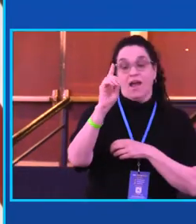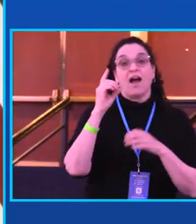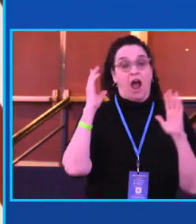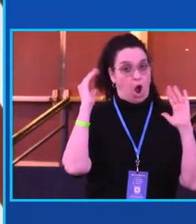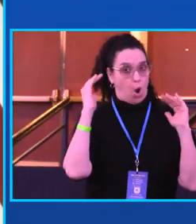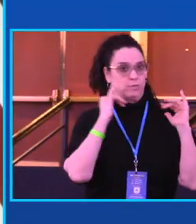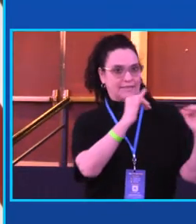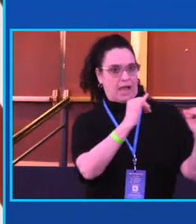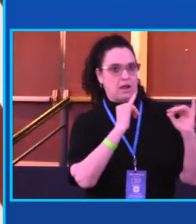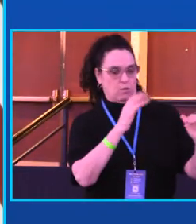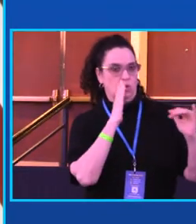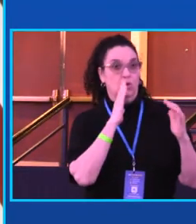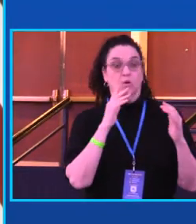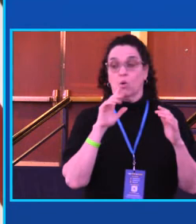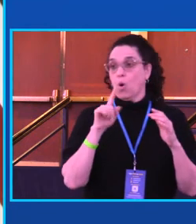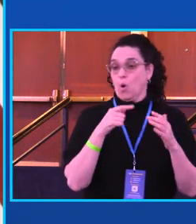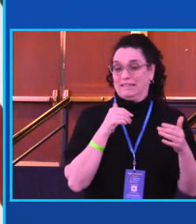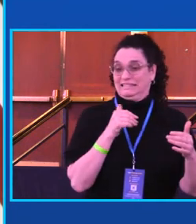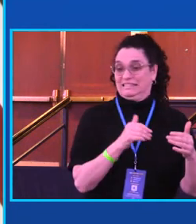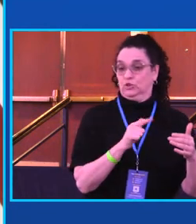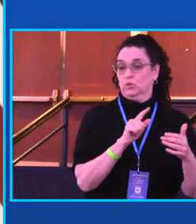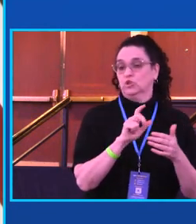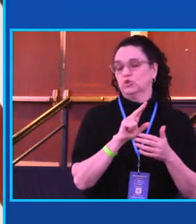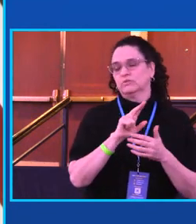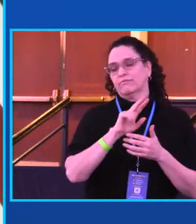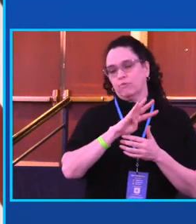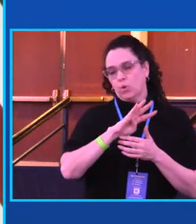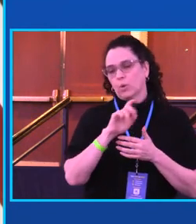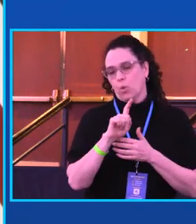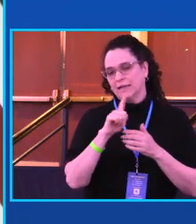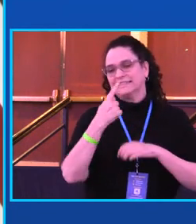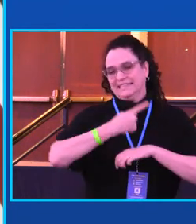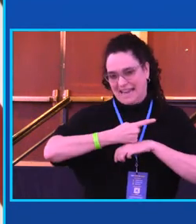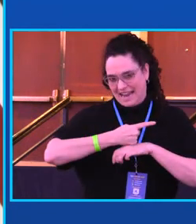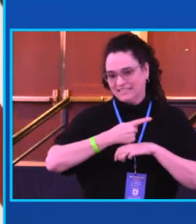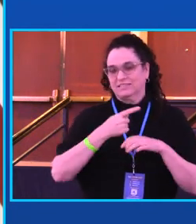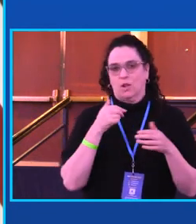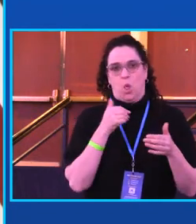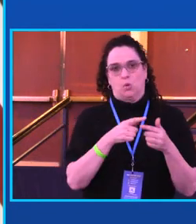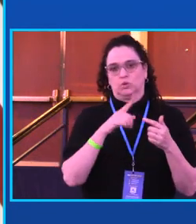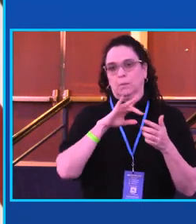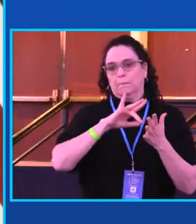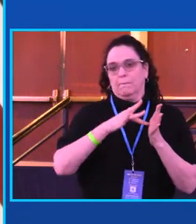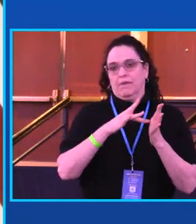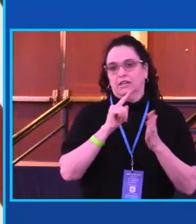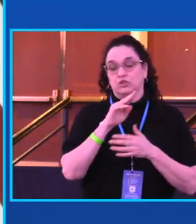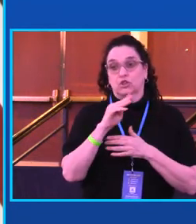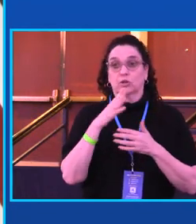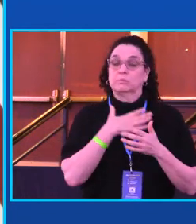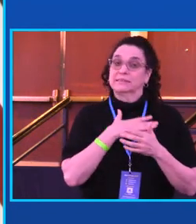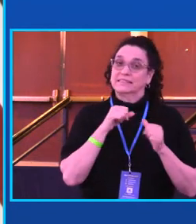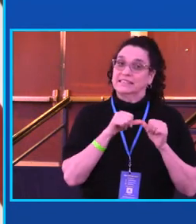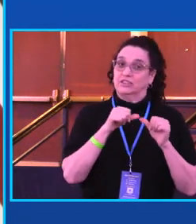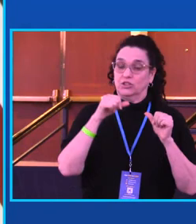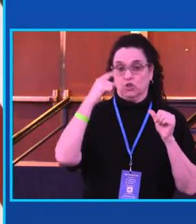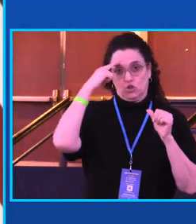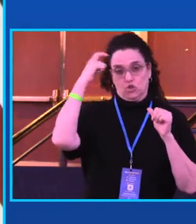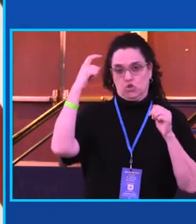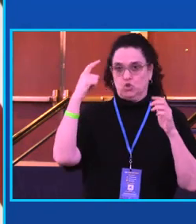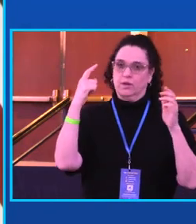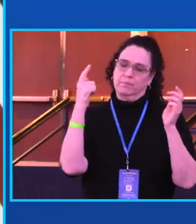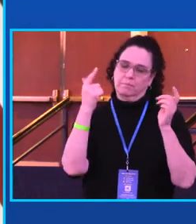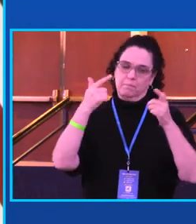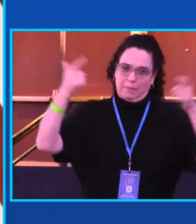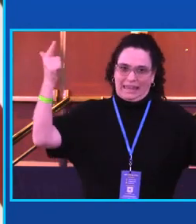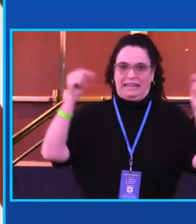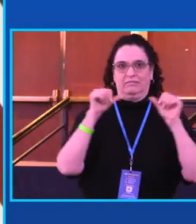we're just 241 days away from the midterms, and every day counts. So please dream big and keep your energy up. Let's get